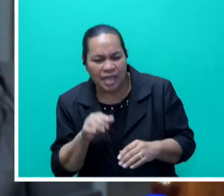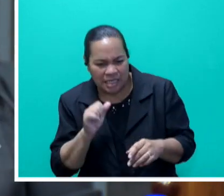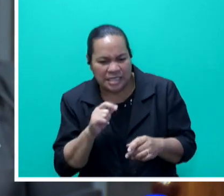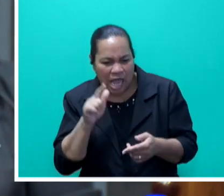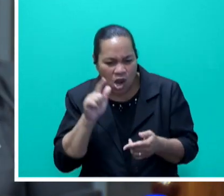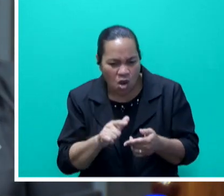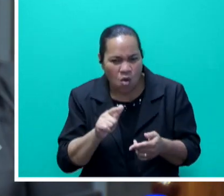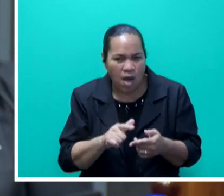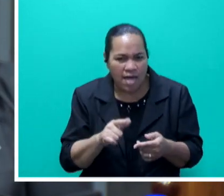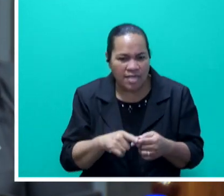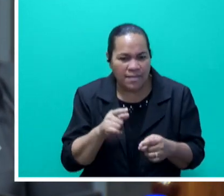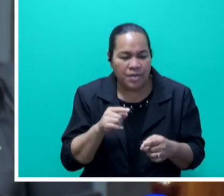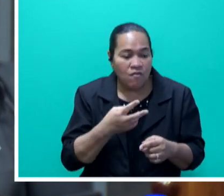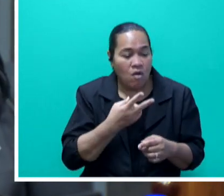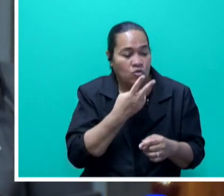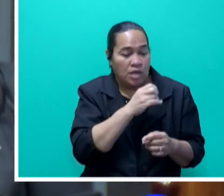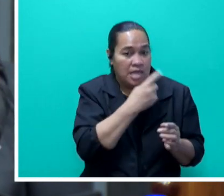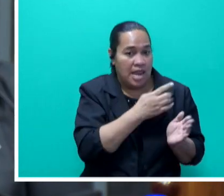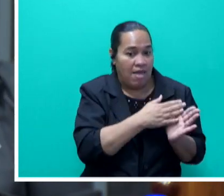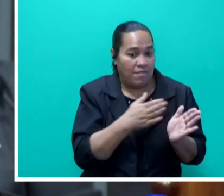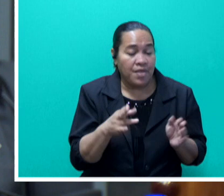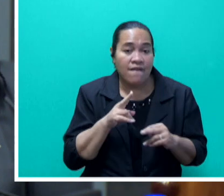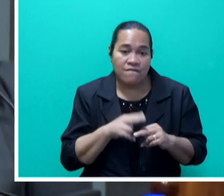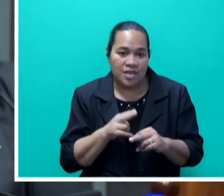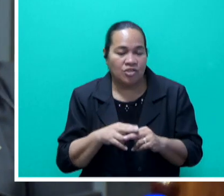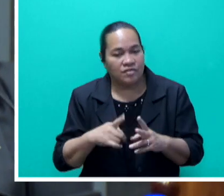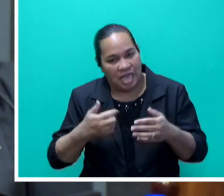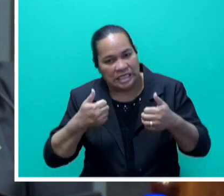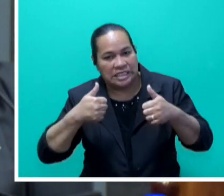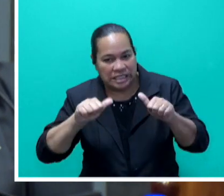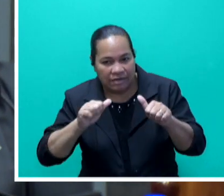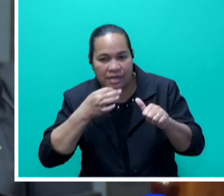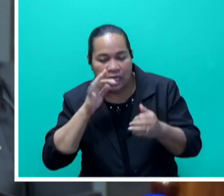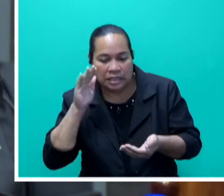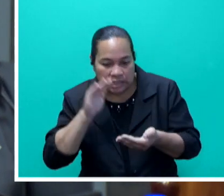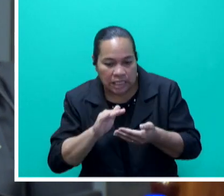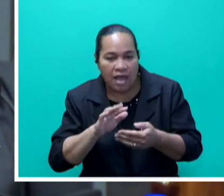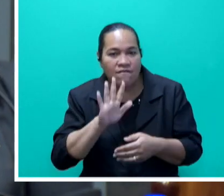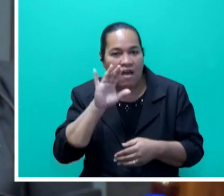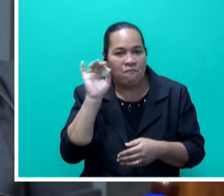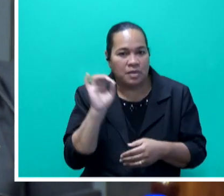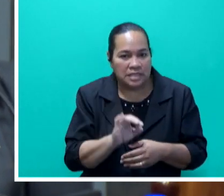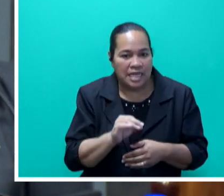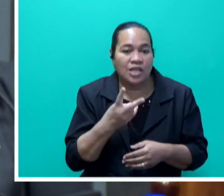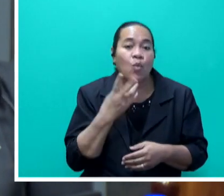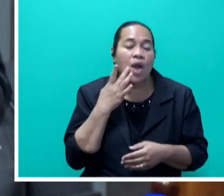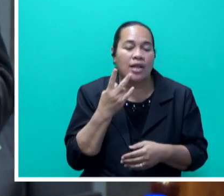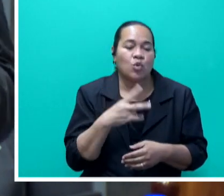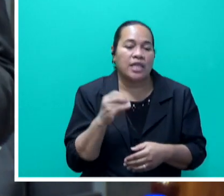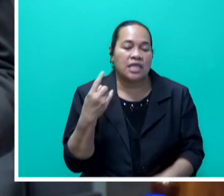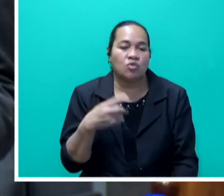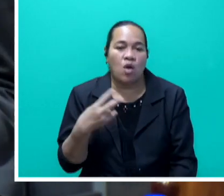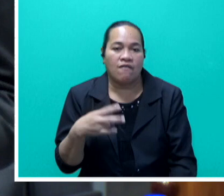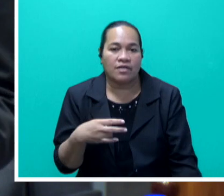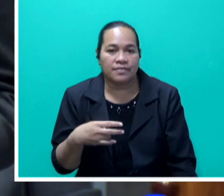target of 5% annually from 2011, Fiji has actually achieved a reduction of 5% in 2012. And